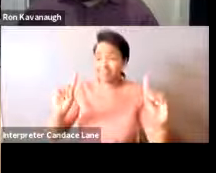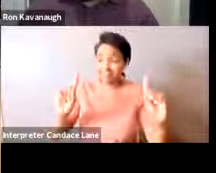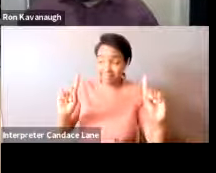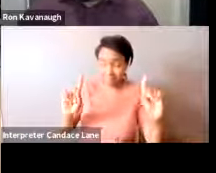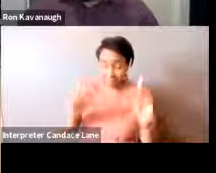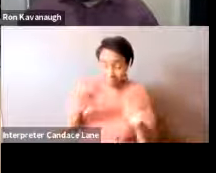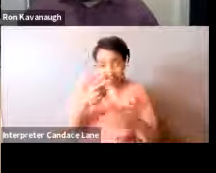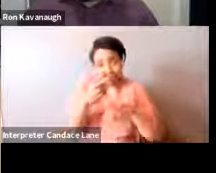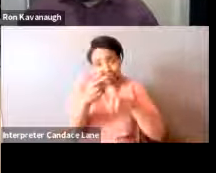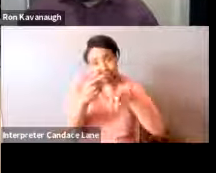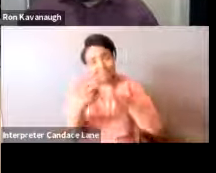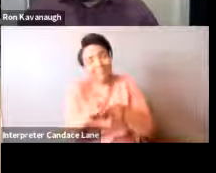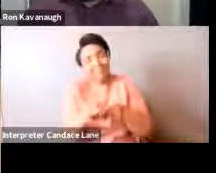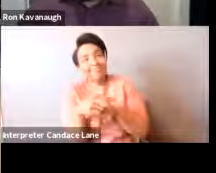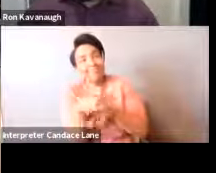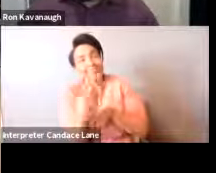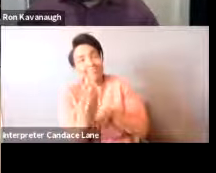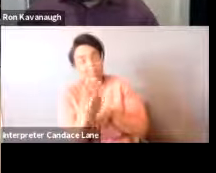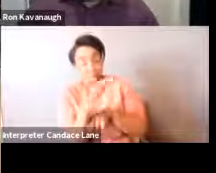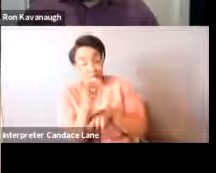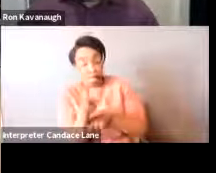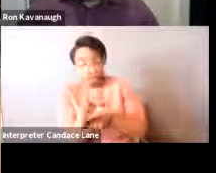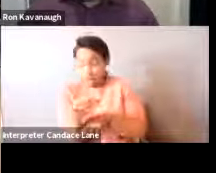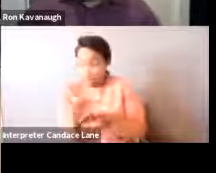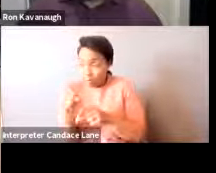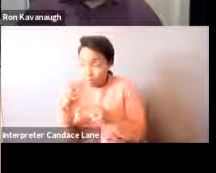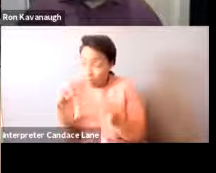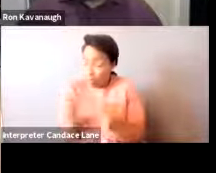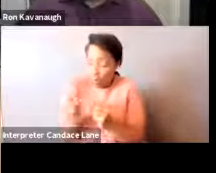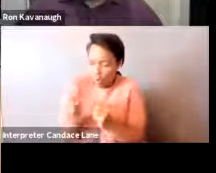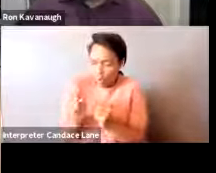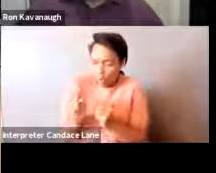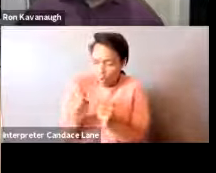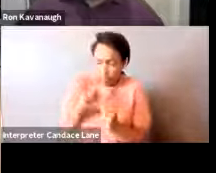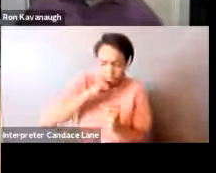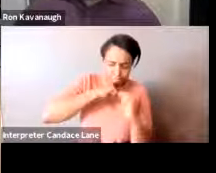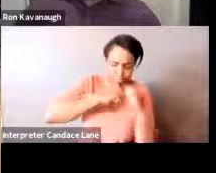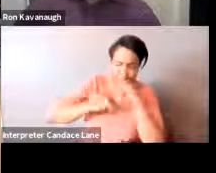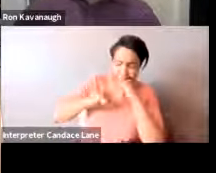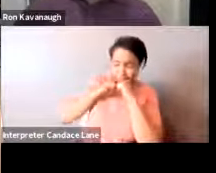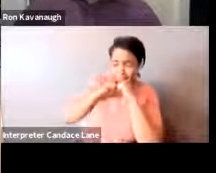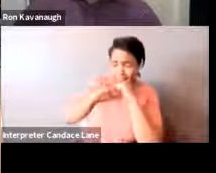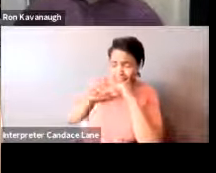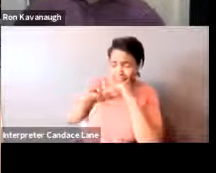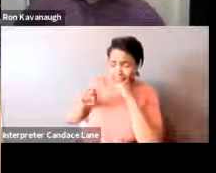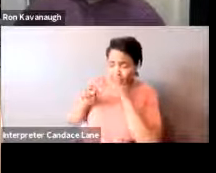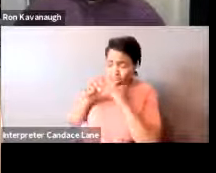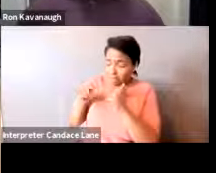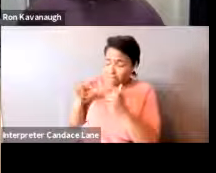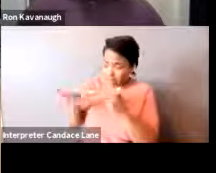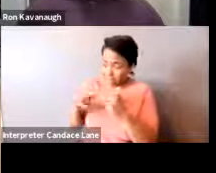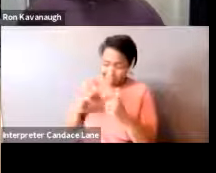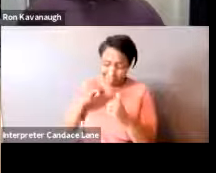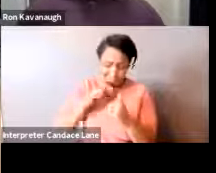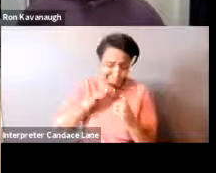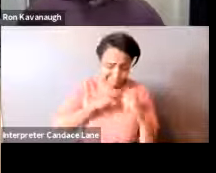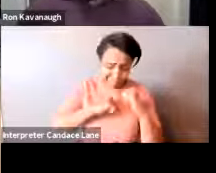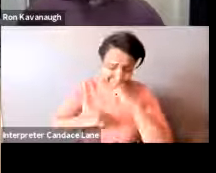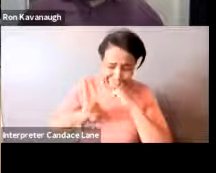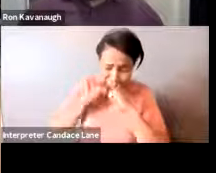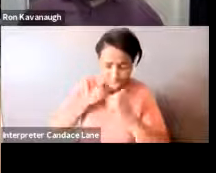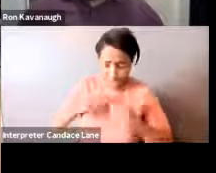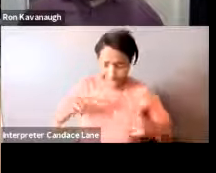her side. Frost led me to you. And because of you, Entezaki, I know that sometimes the greatest of poems